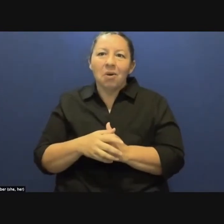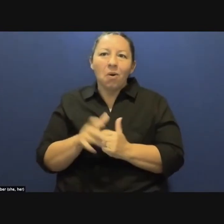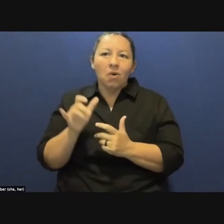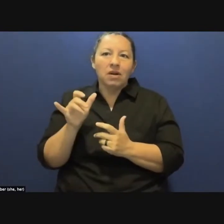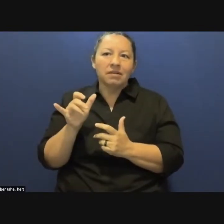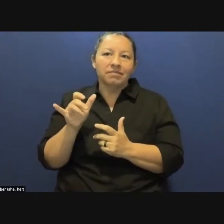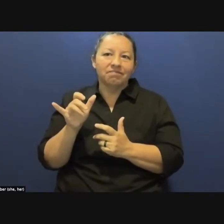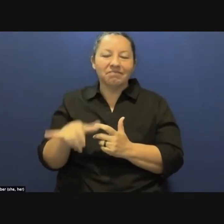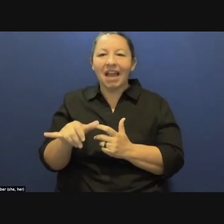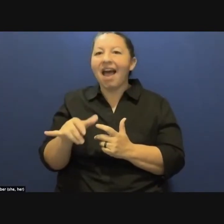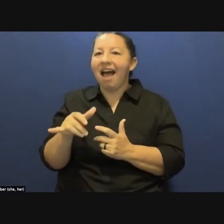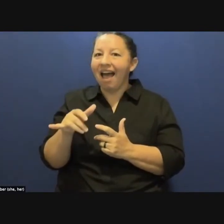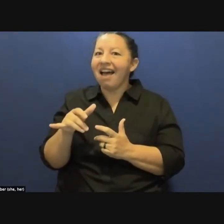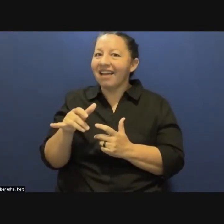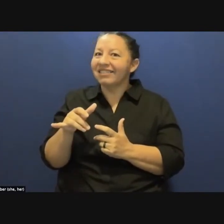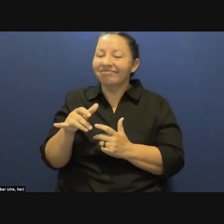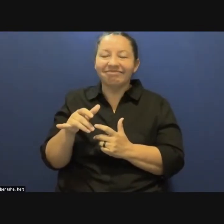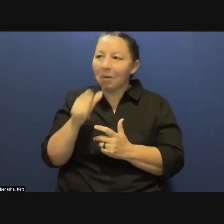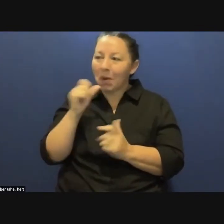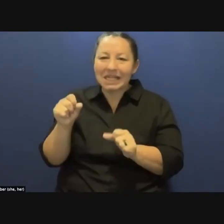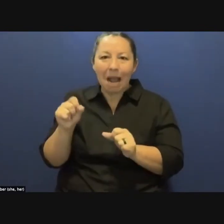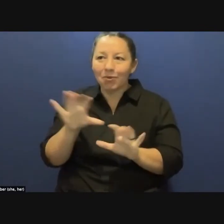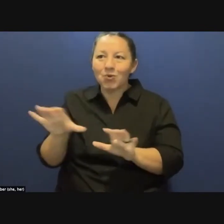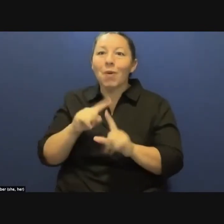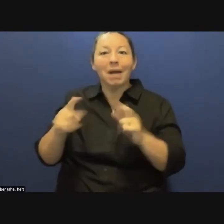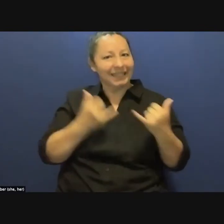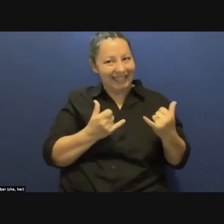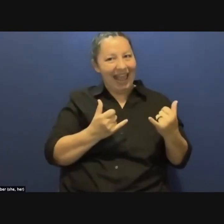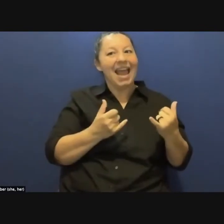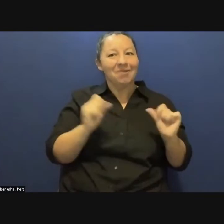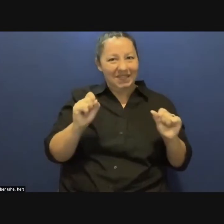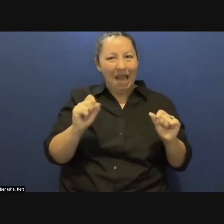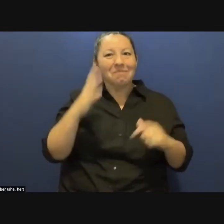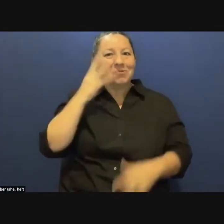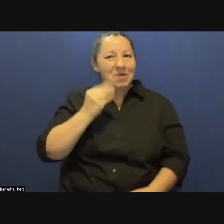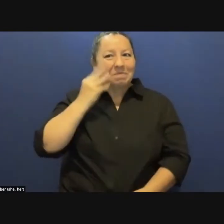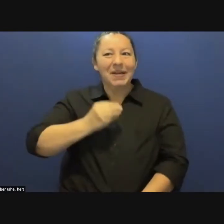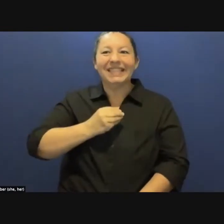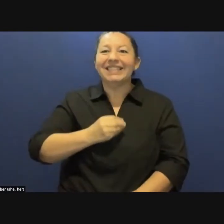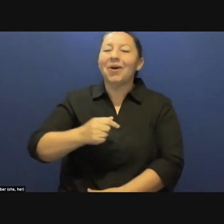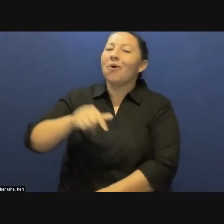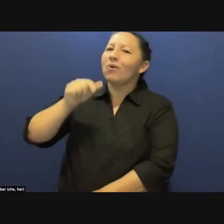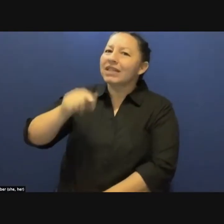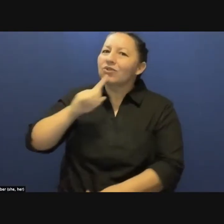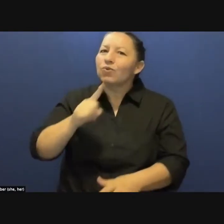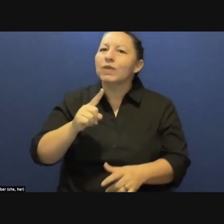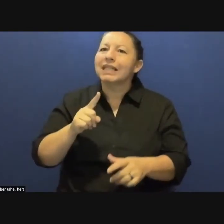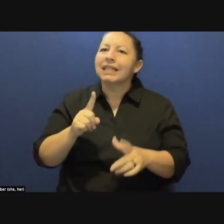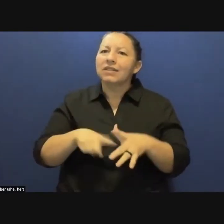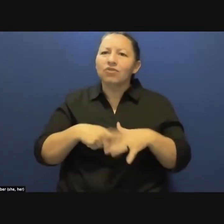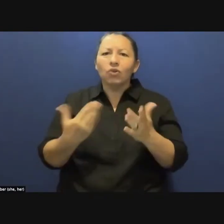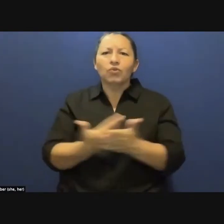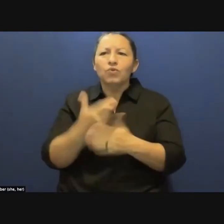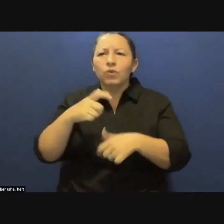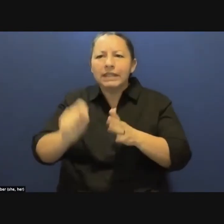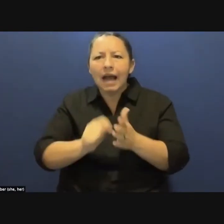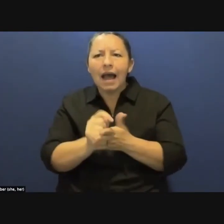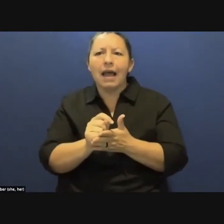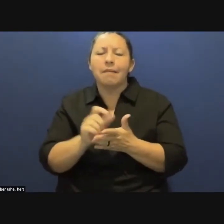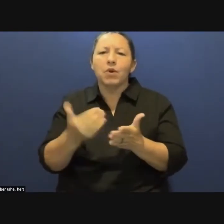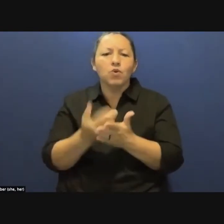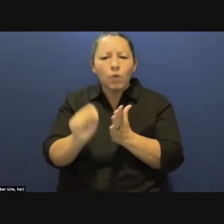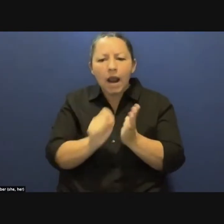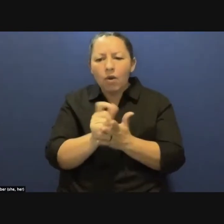hers today. How wonderful that is. This harkens a new era in space, and one that our community is going to be taking